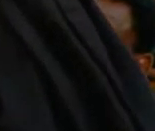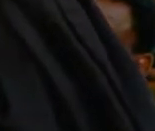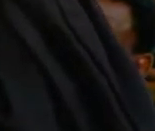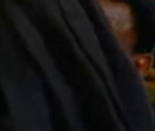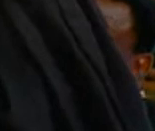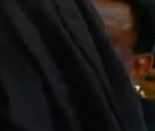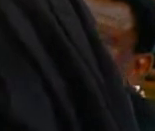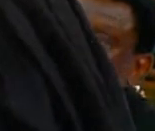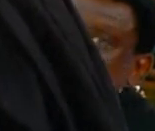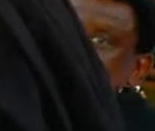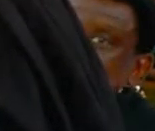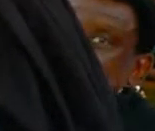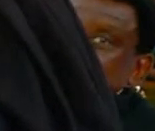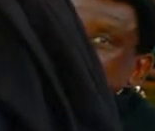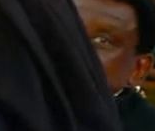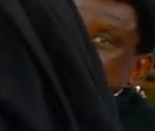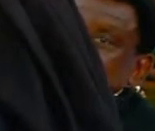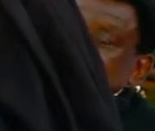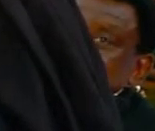address the court